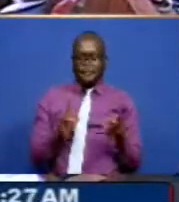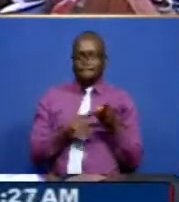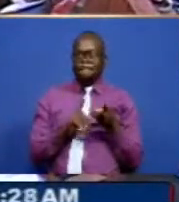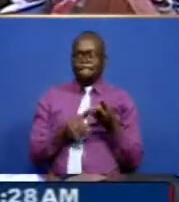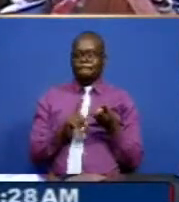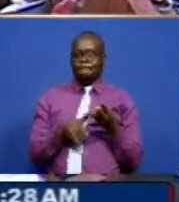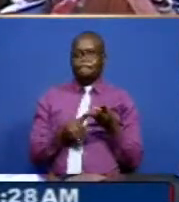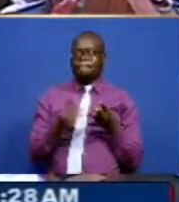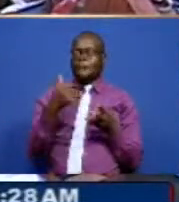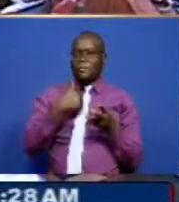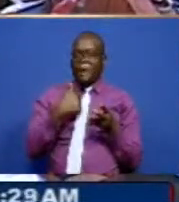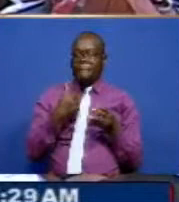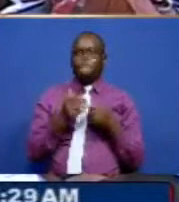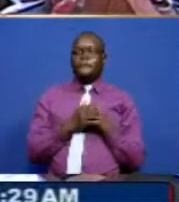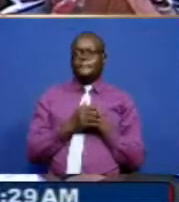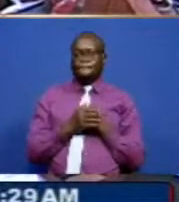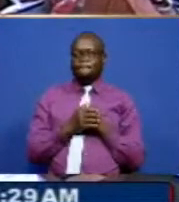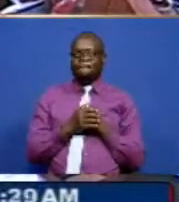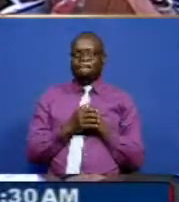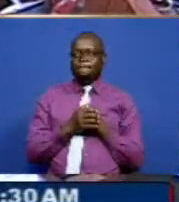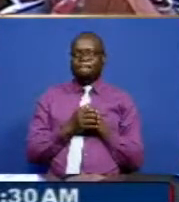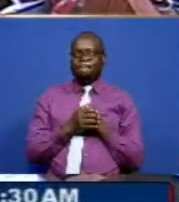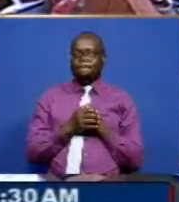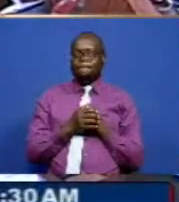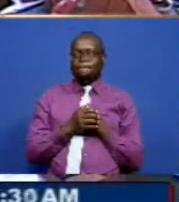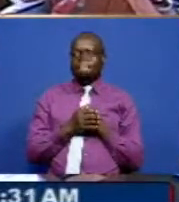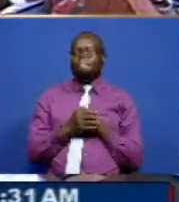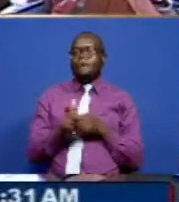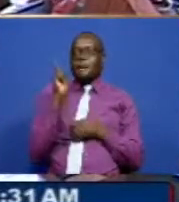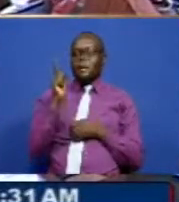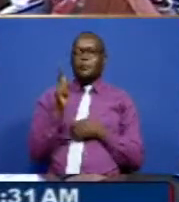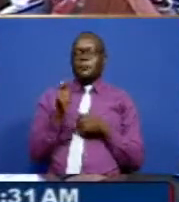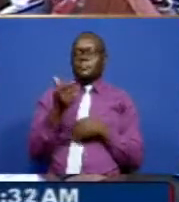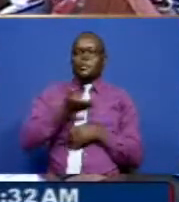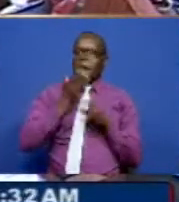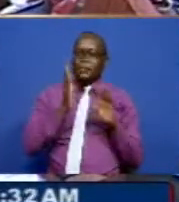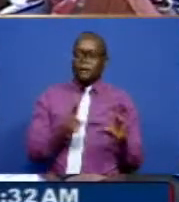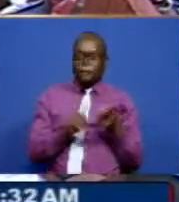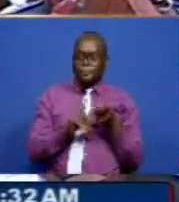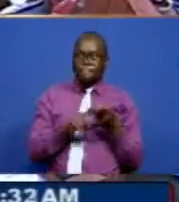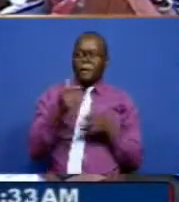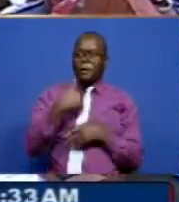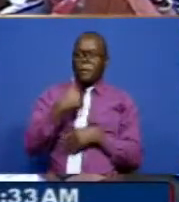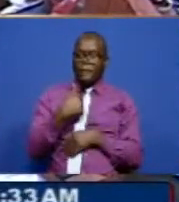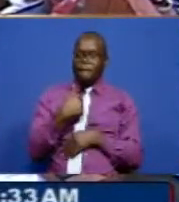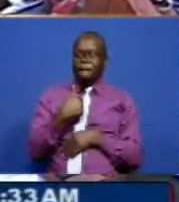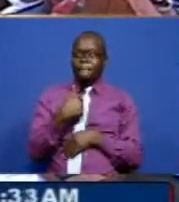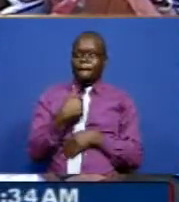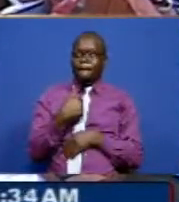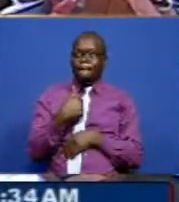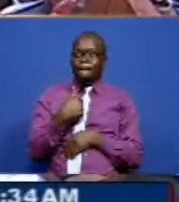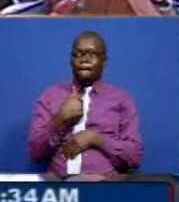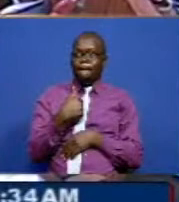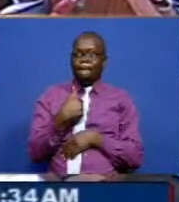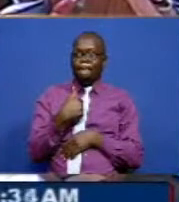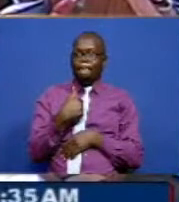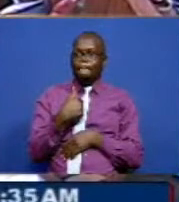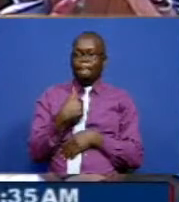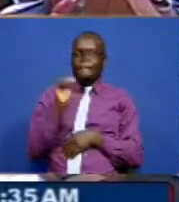have Josephine Kusinyi, our legal counsel. We have Sylvia, our